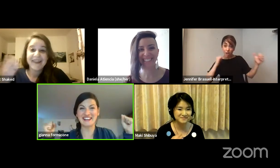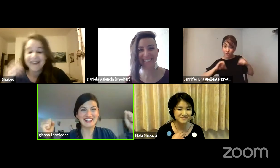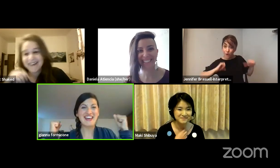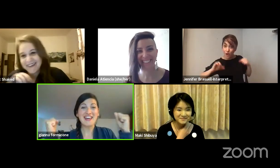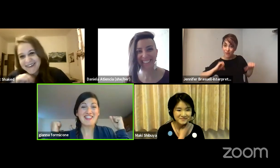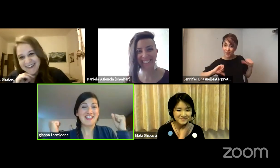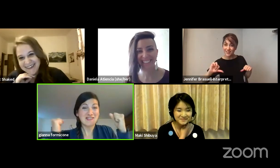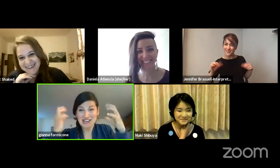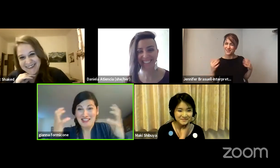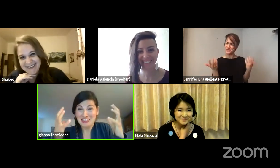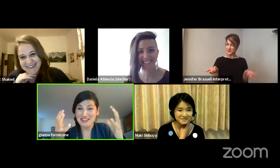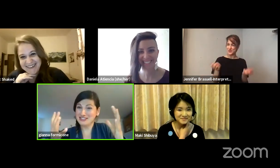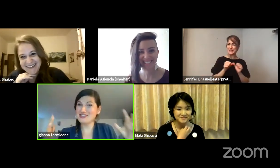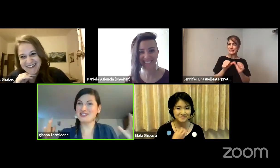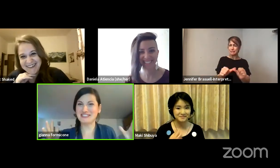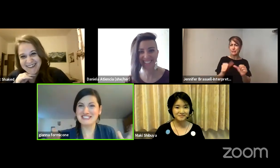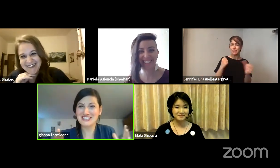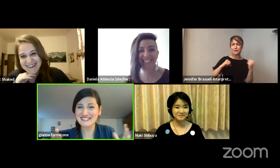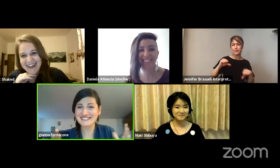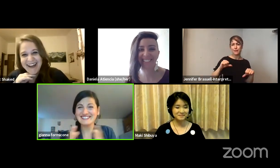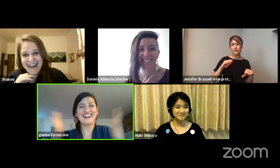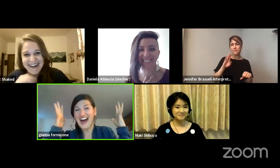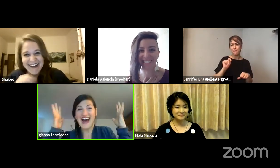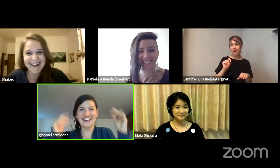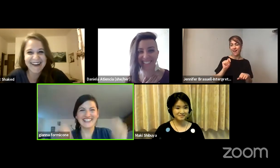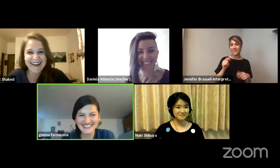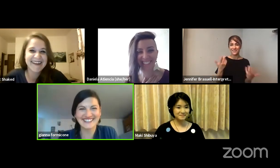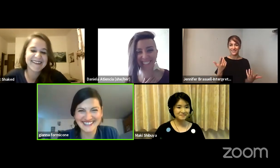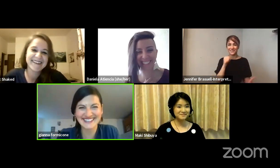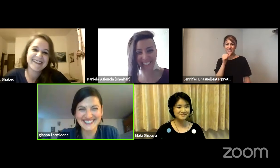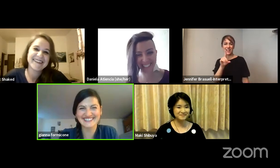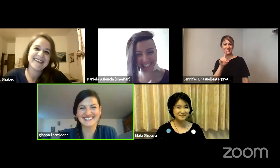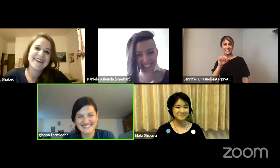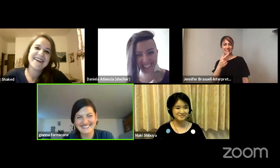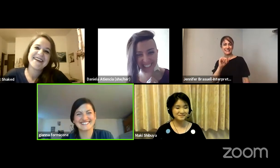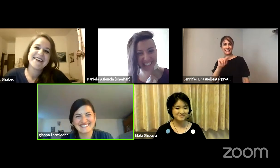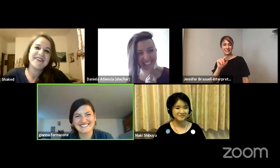be like real theater, not digital.